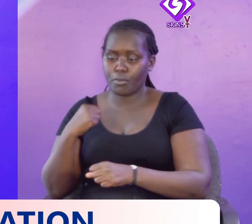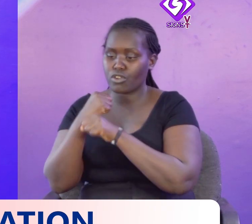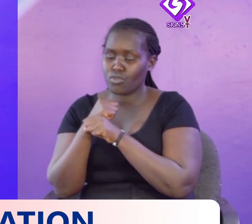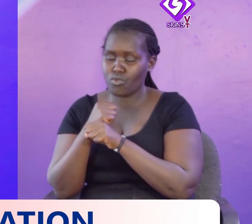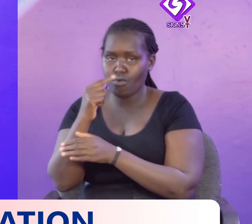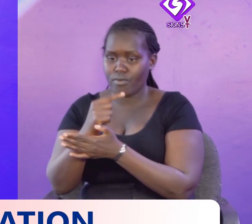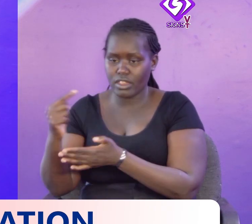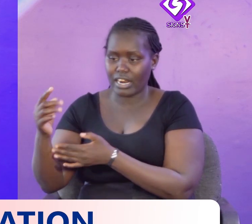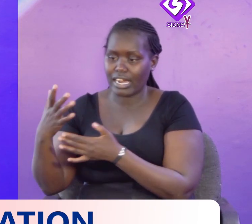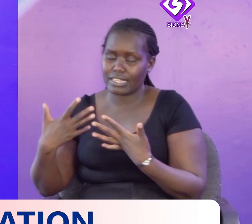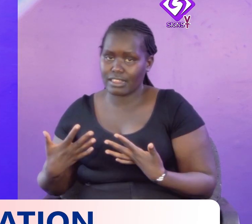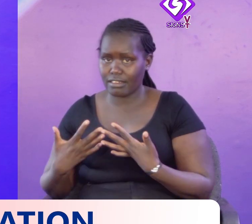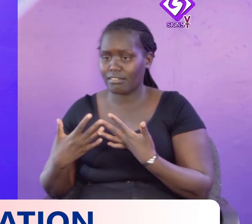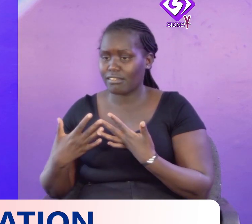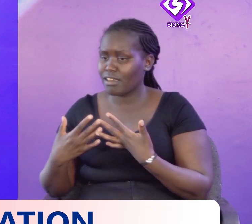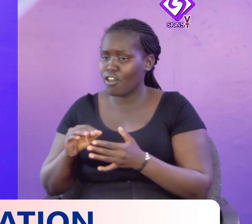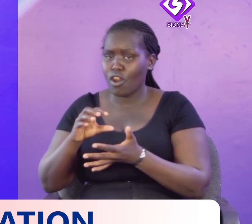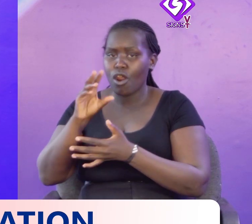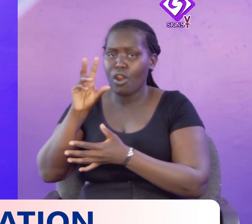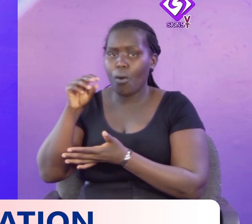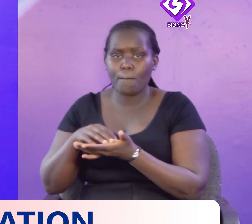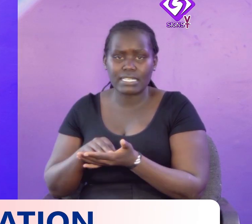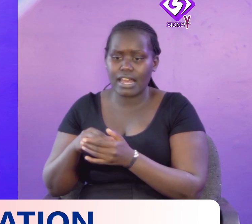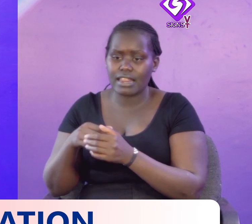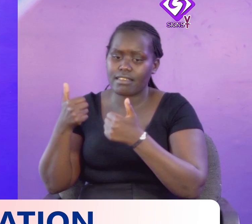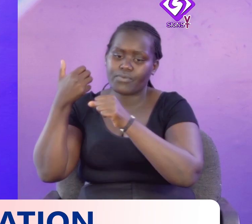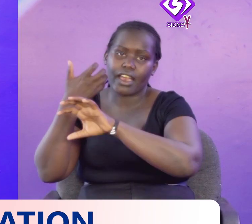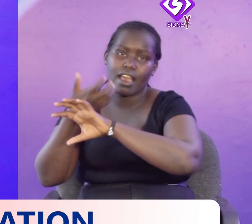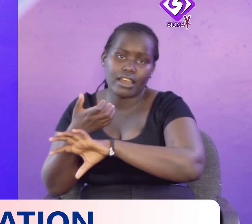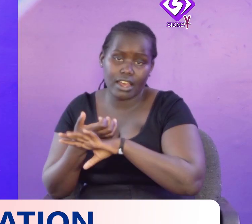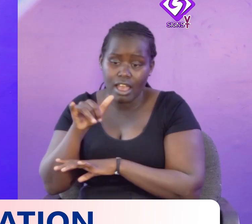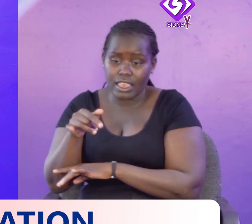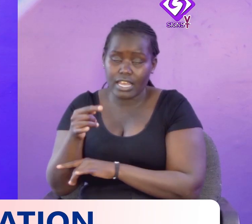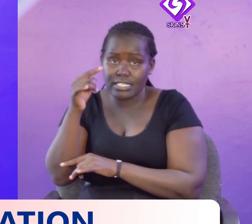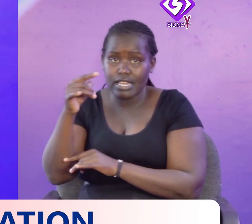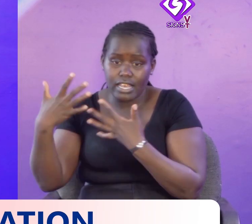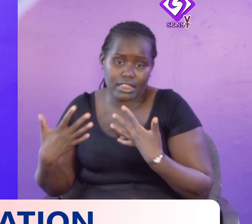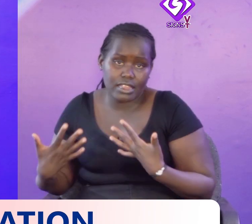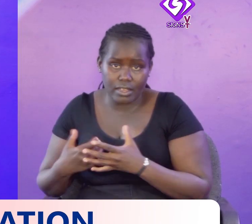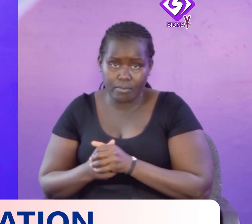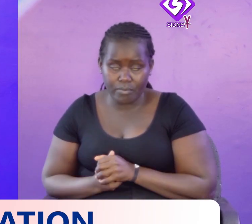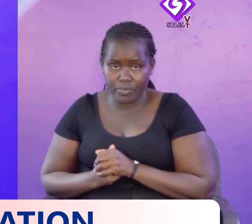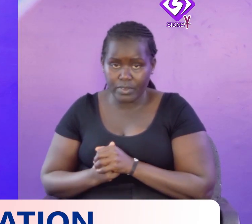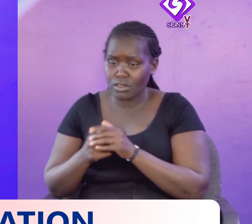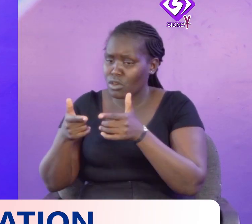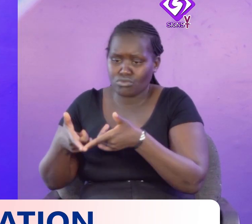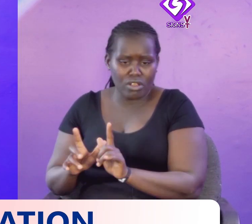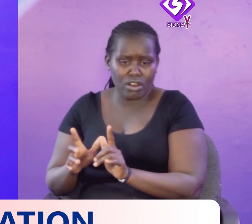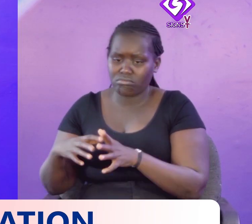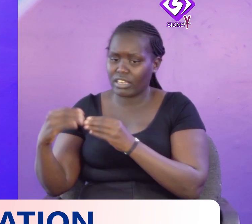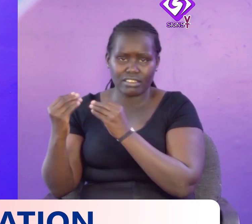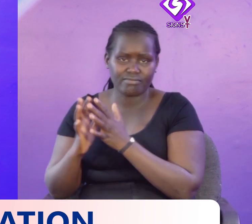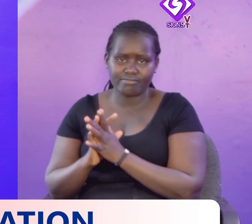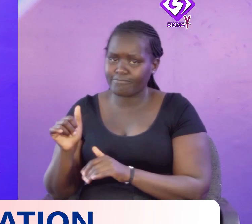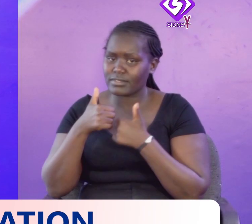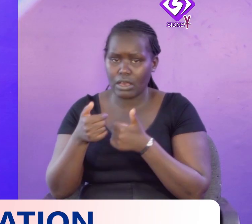however difficult it is. Go and vote. That's the right thing. But the easy thing is just to let it go. Wachana na hii maneno. What